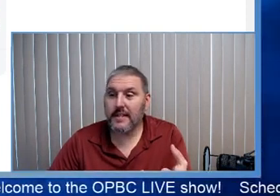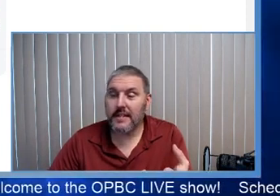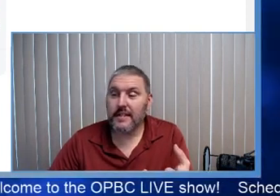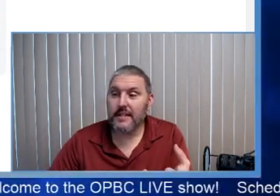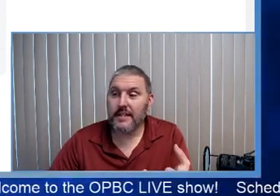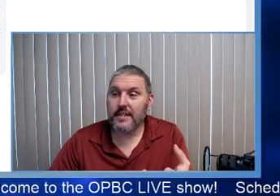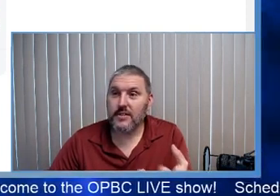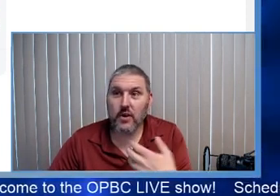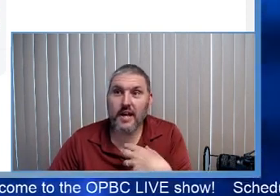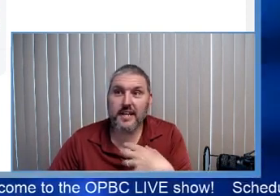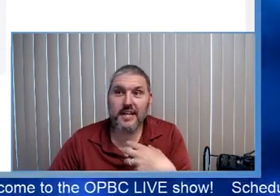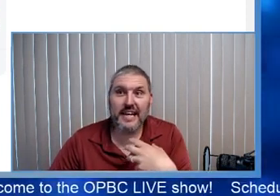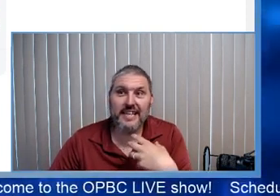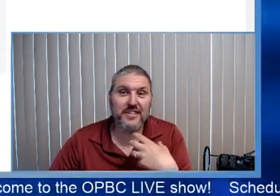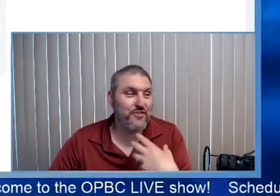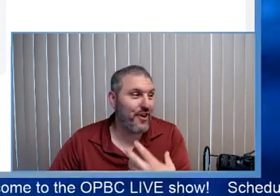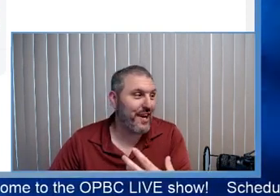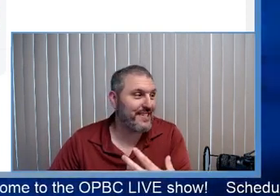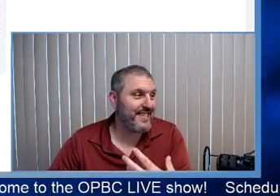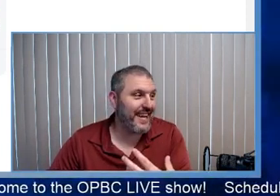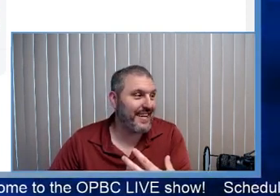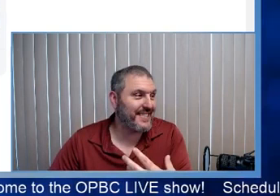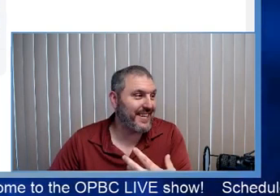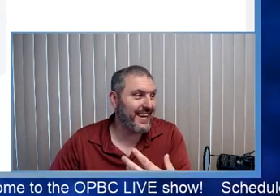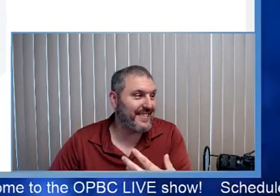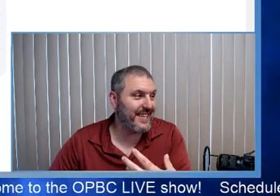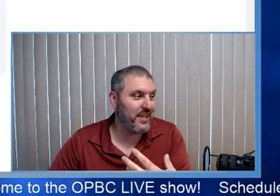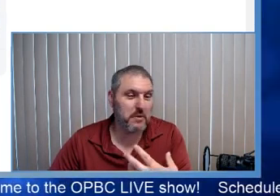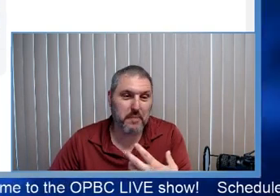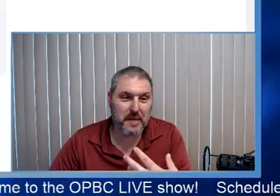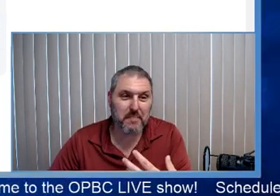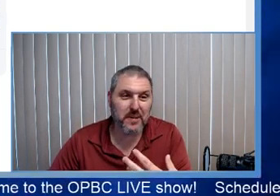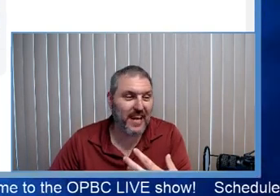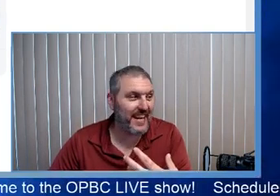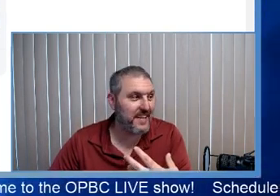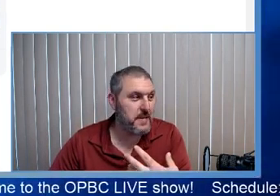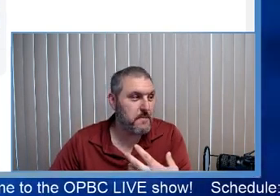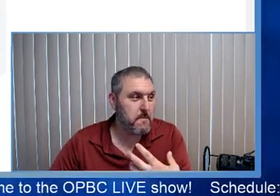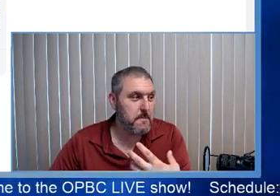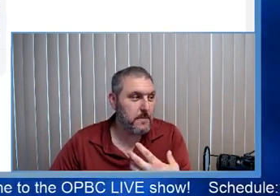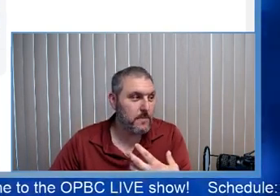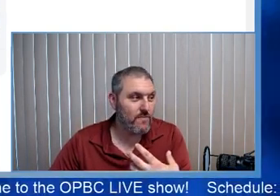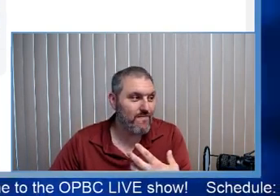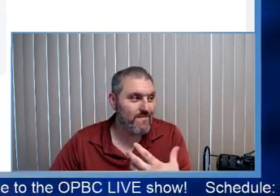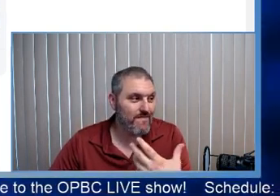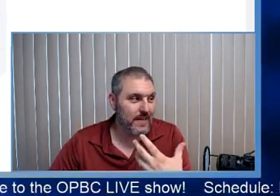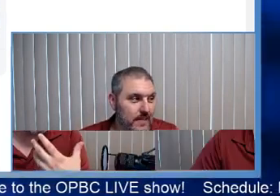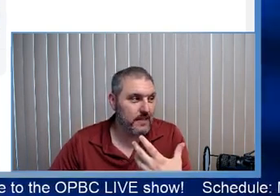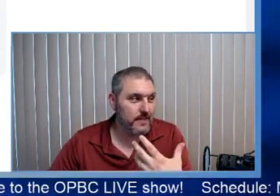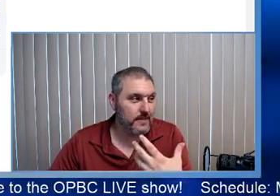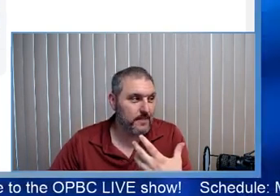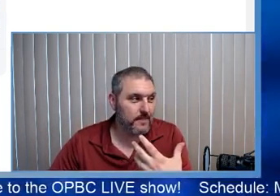Right? So into drugs and dealing with people and